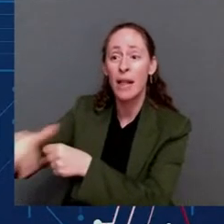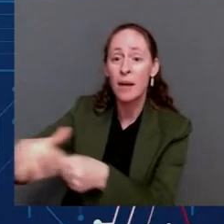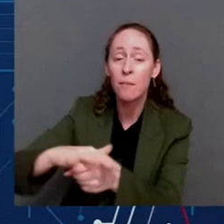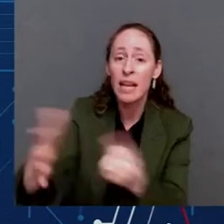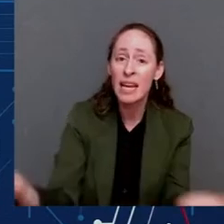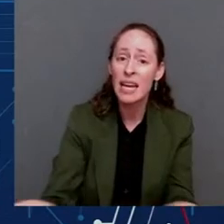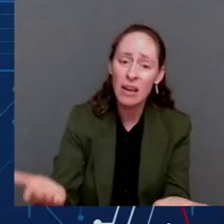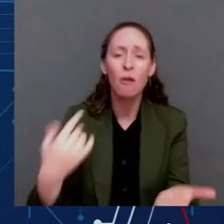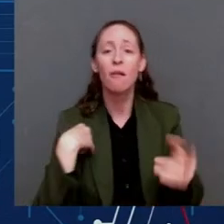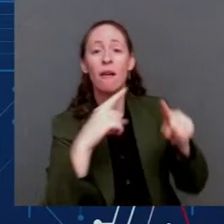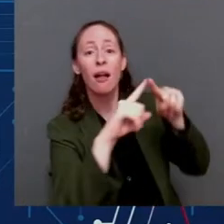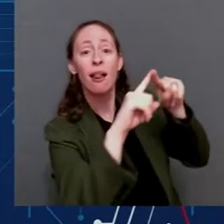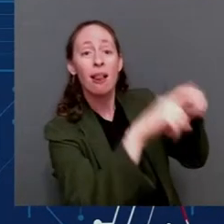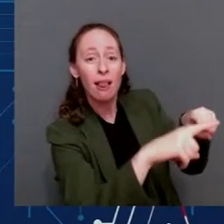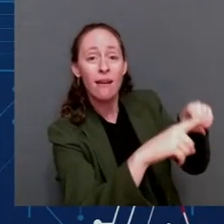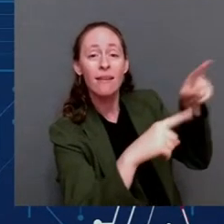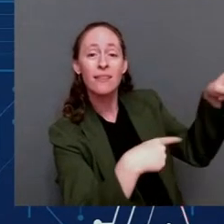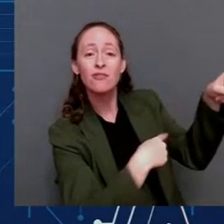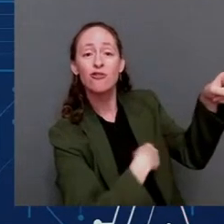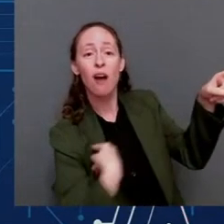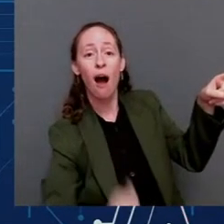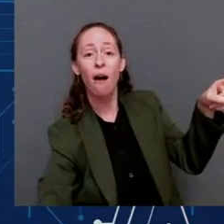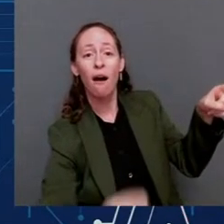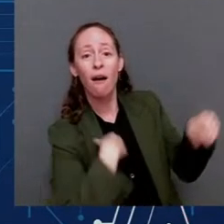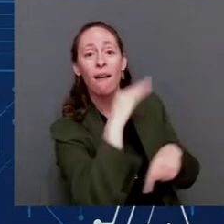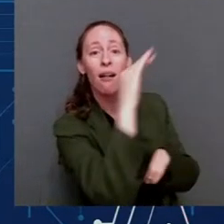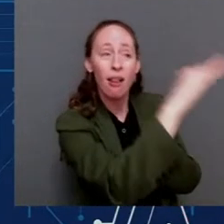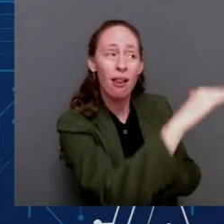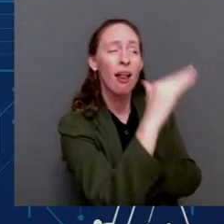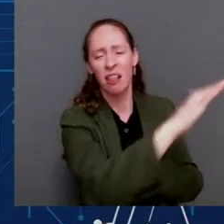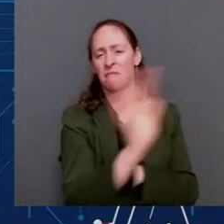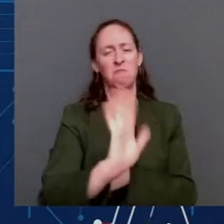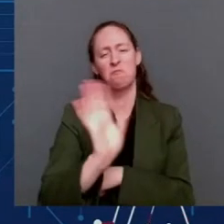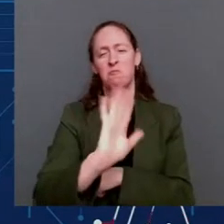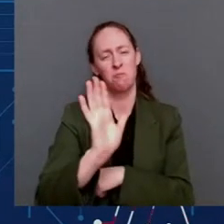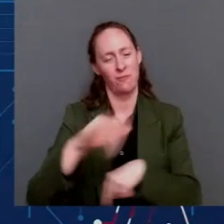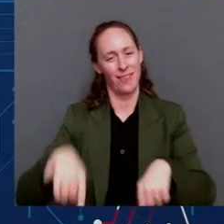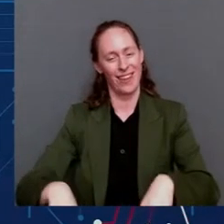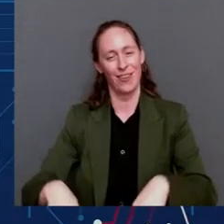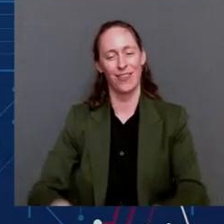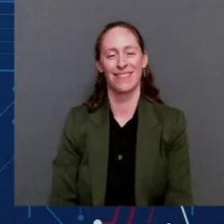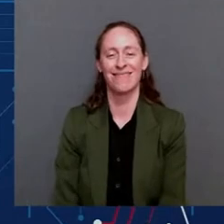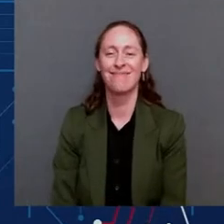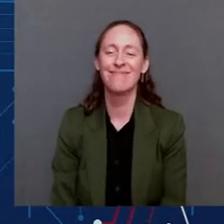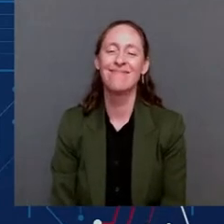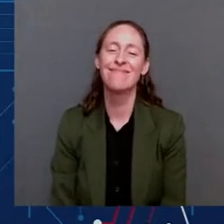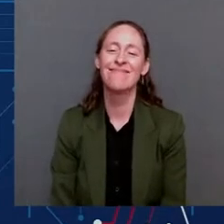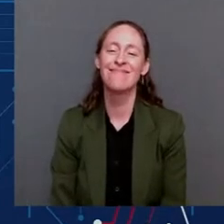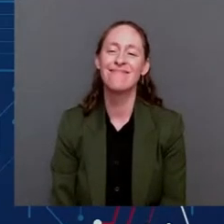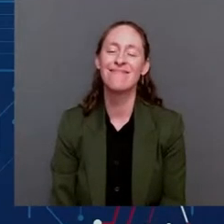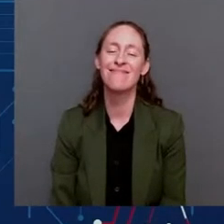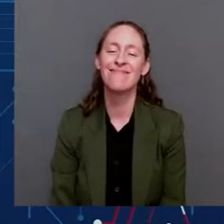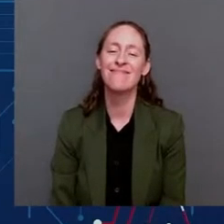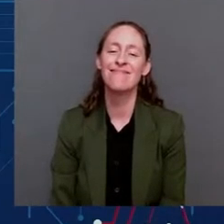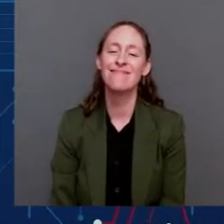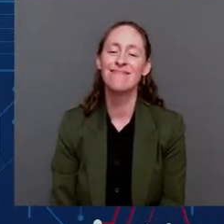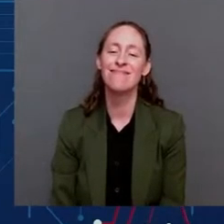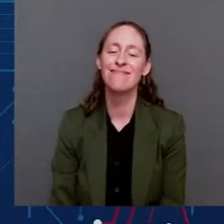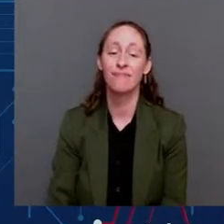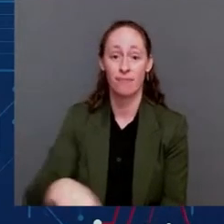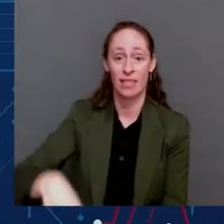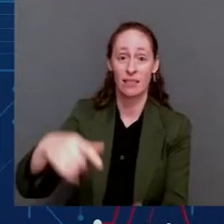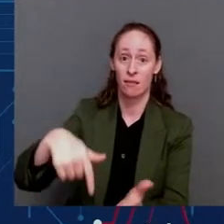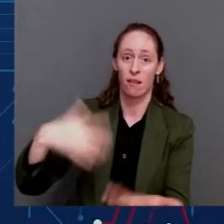of good-paying jobs, and it'll help lower costs on everything from cars to dishwashers to